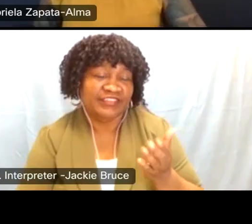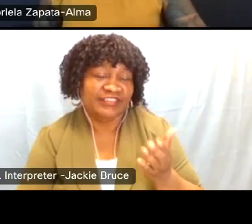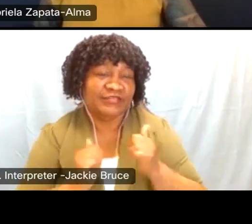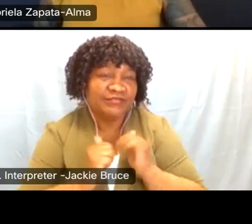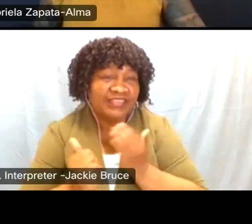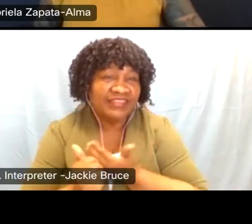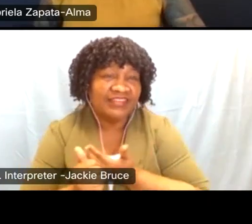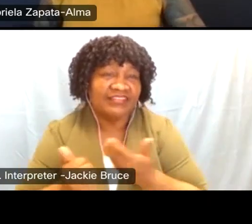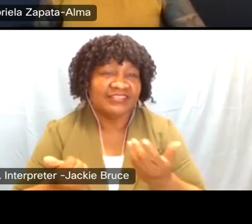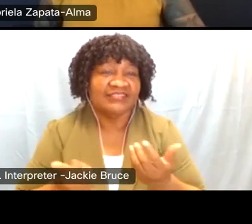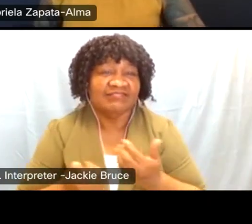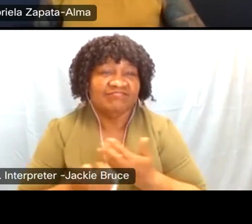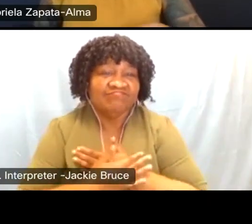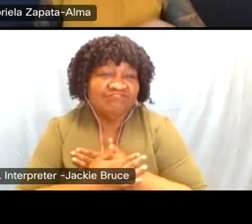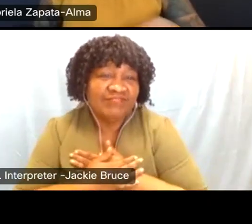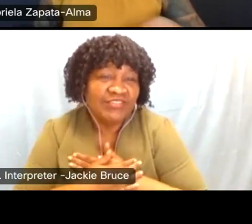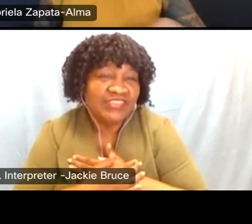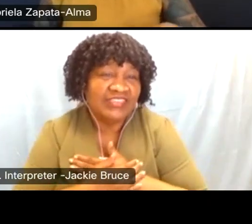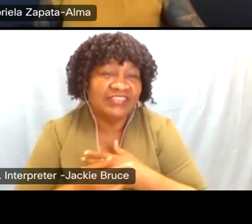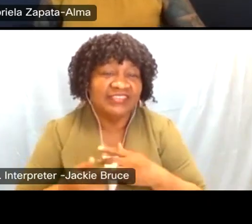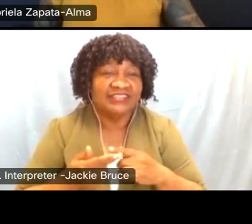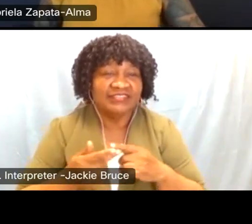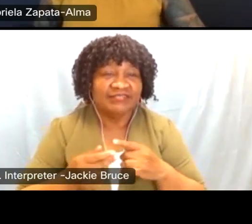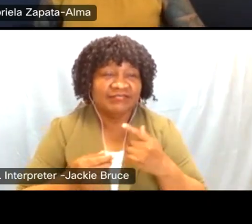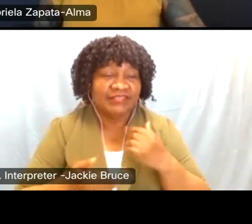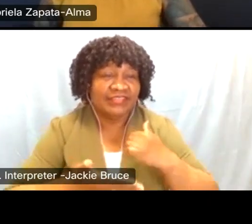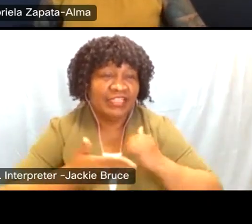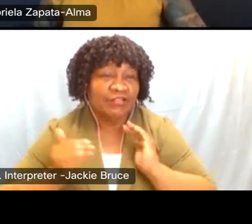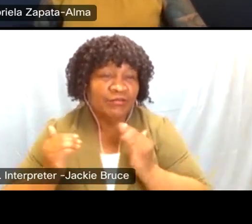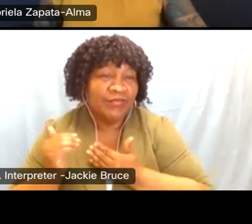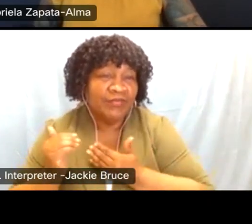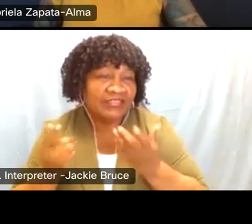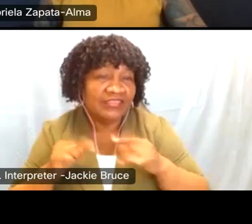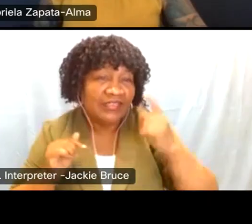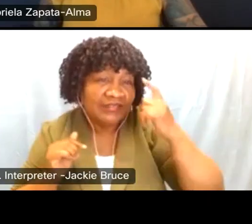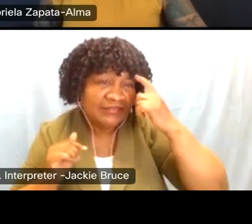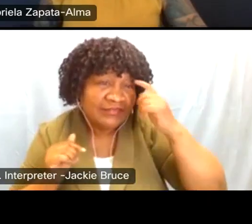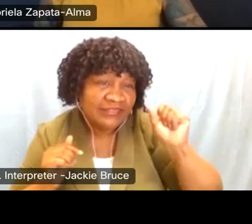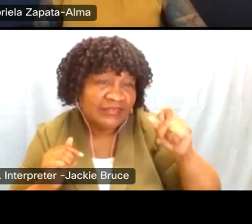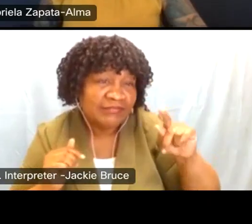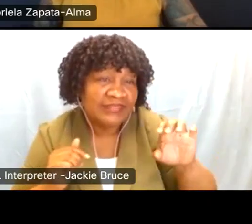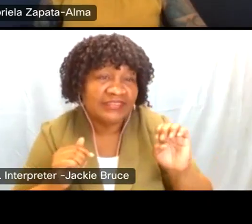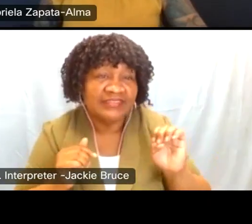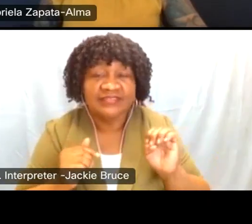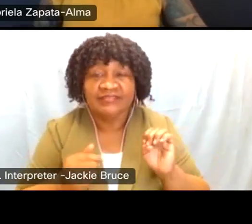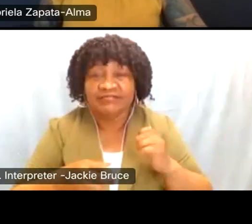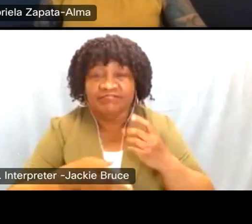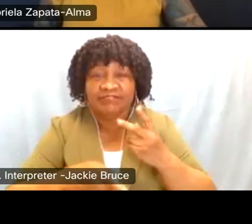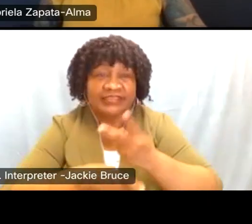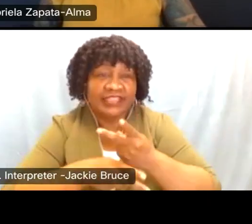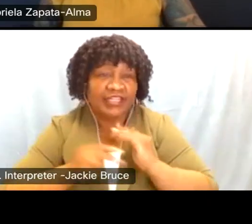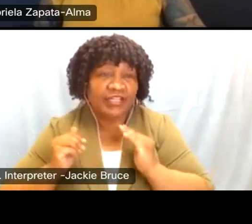us, holding our psychic space, taking care of sometimes of our basic